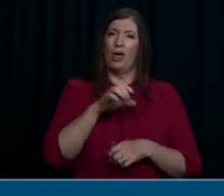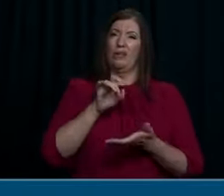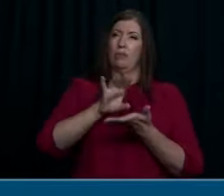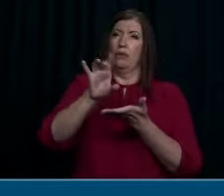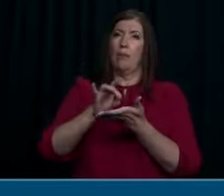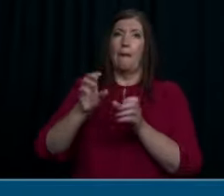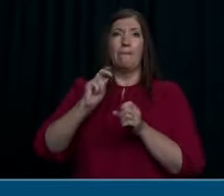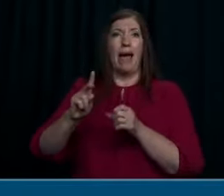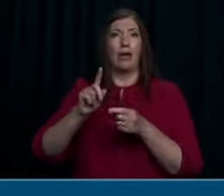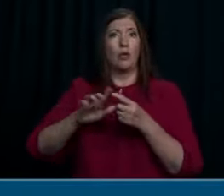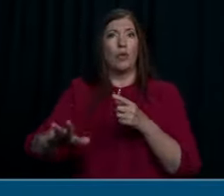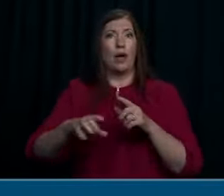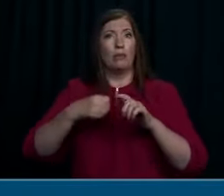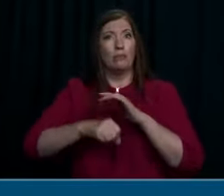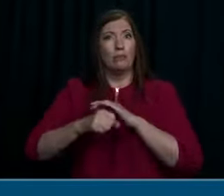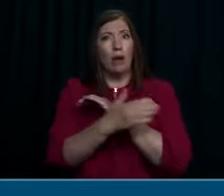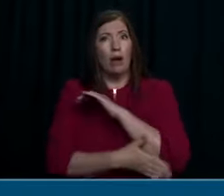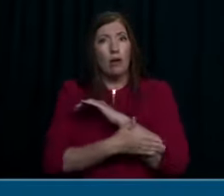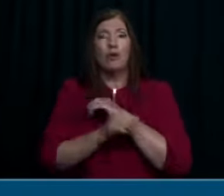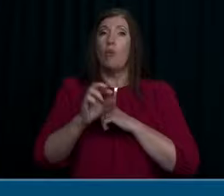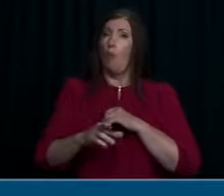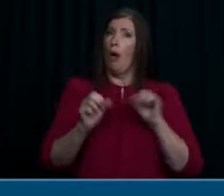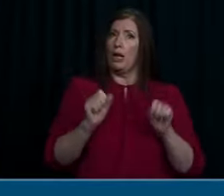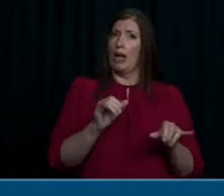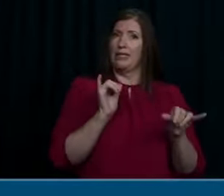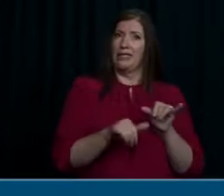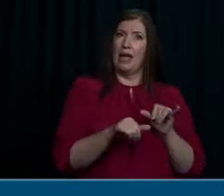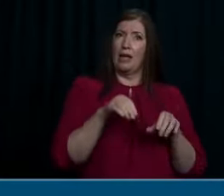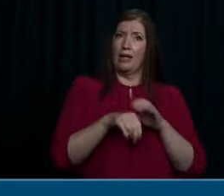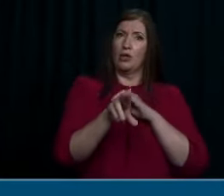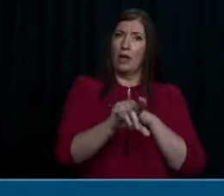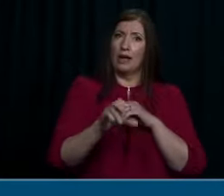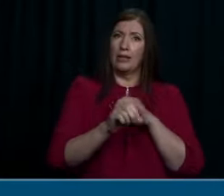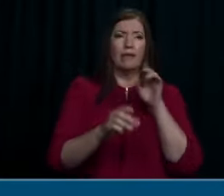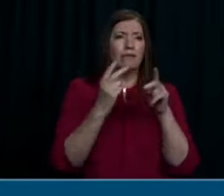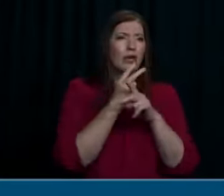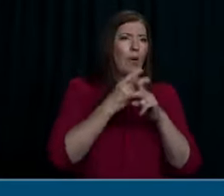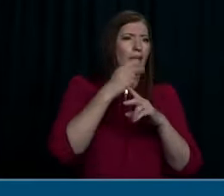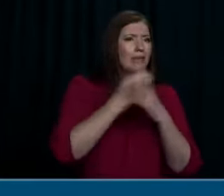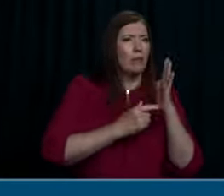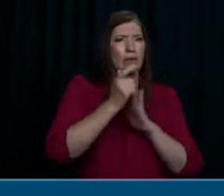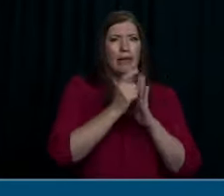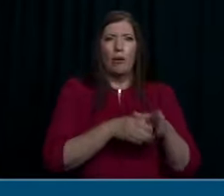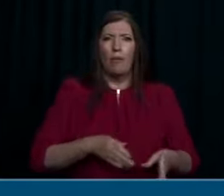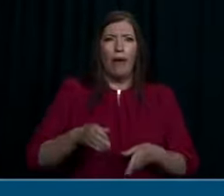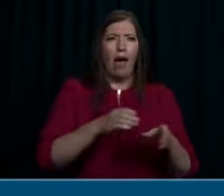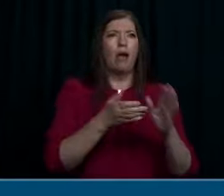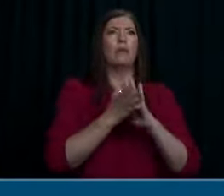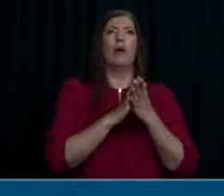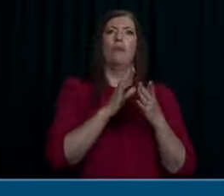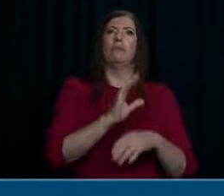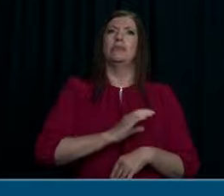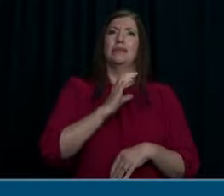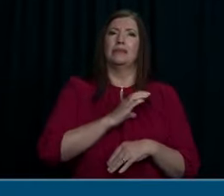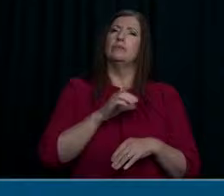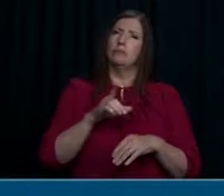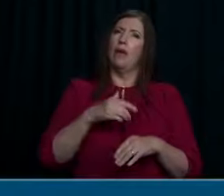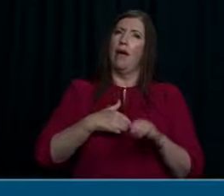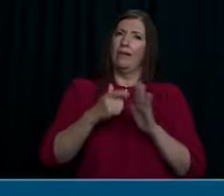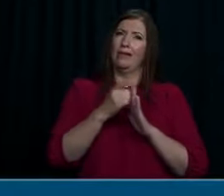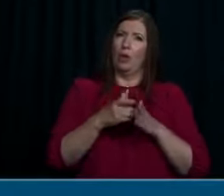should we allow them to stay in the country and find a legal pathway for that? Yeah, there is a legal way to come into this country. We need to follow